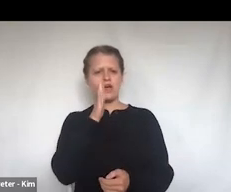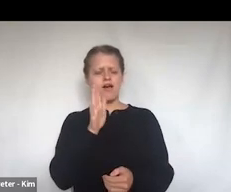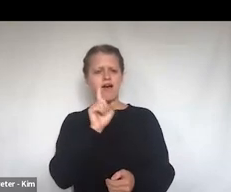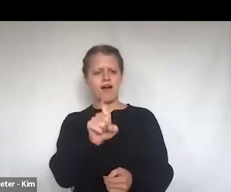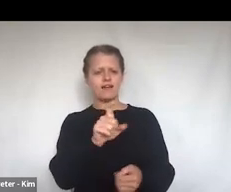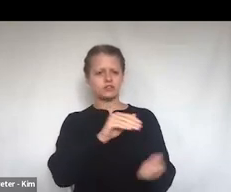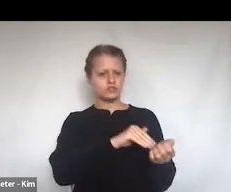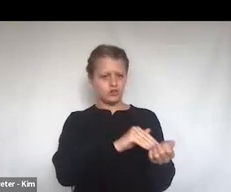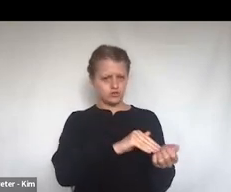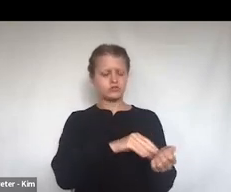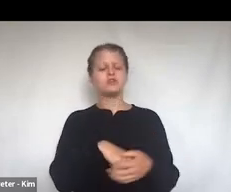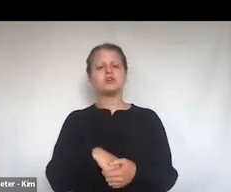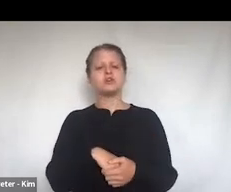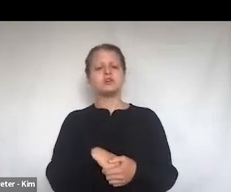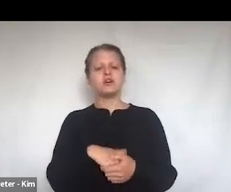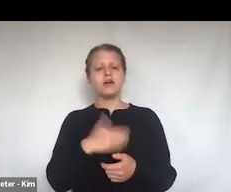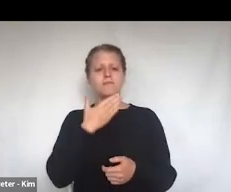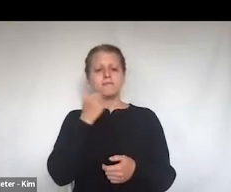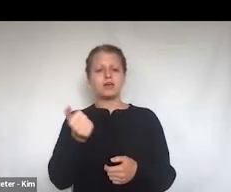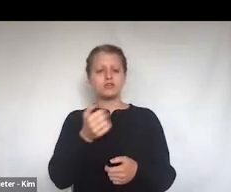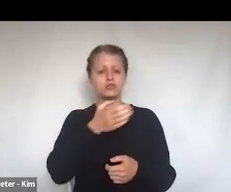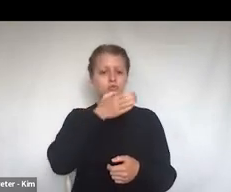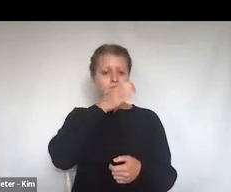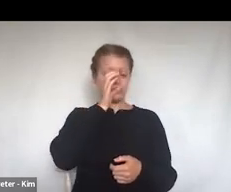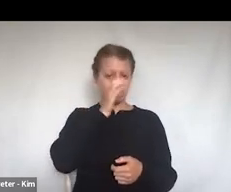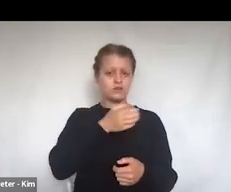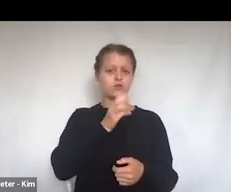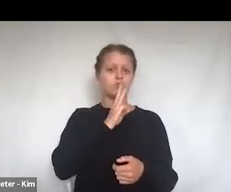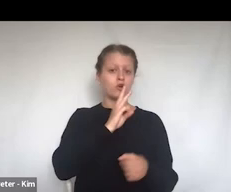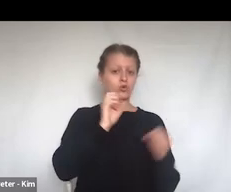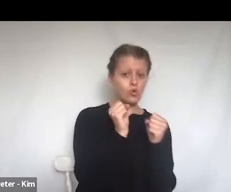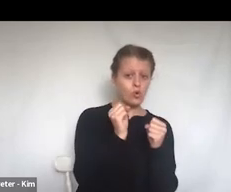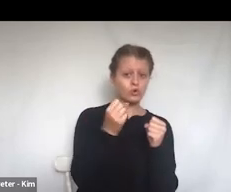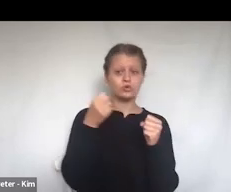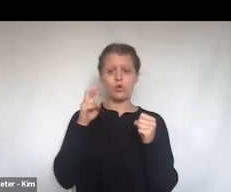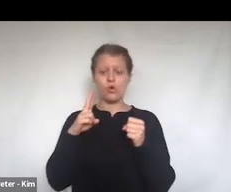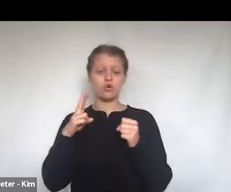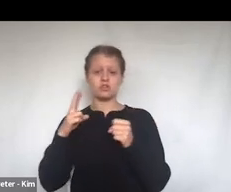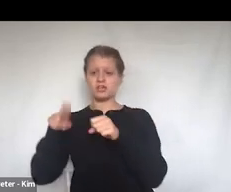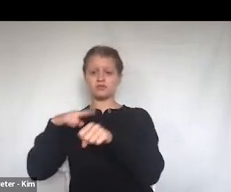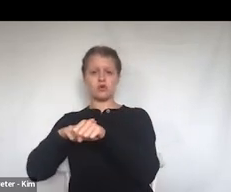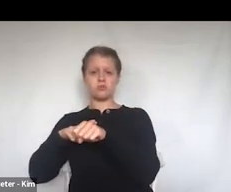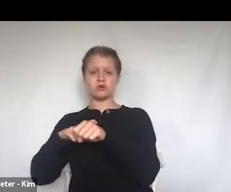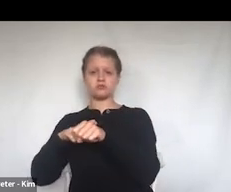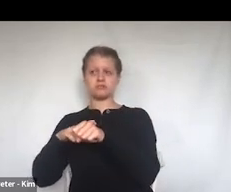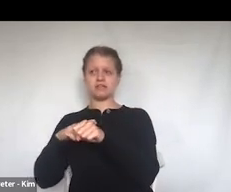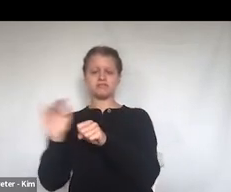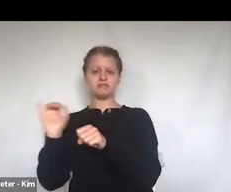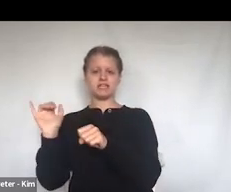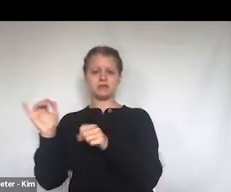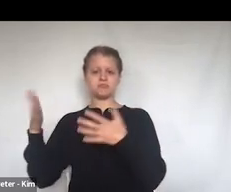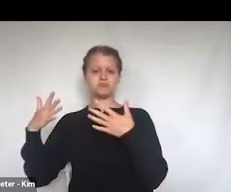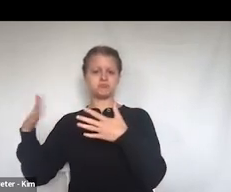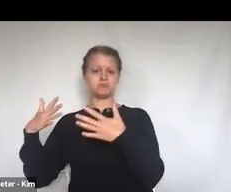drink cold water or room temperature water? And maybe I'll build on that and ask, like, the same with